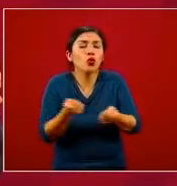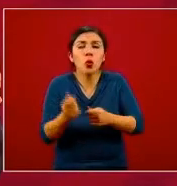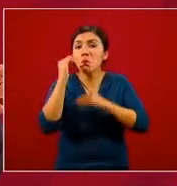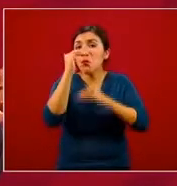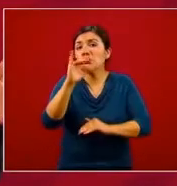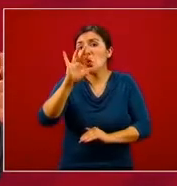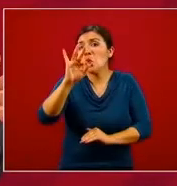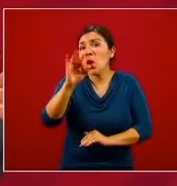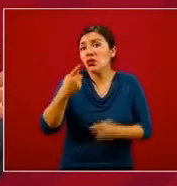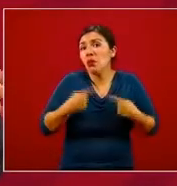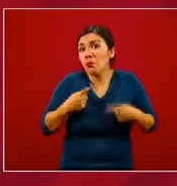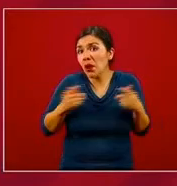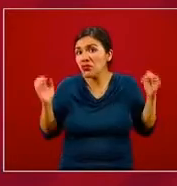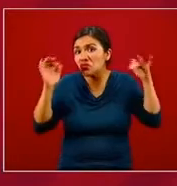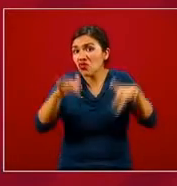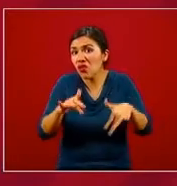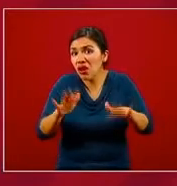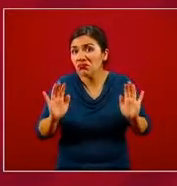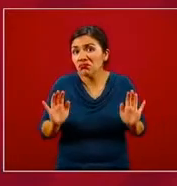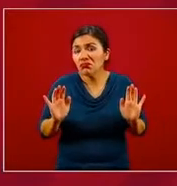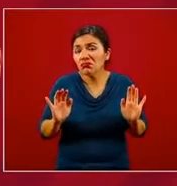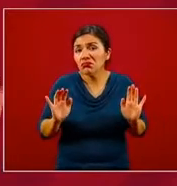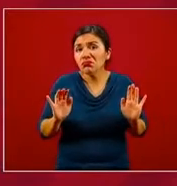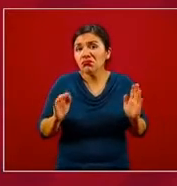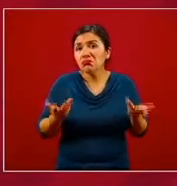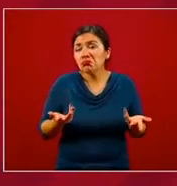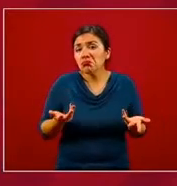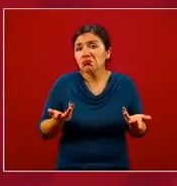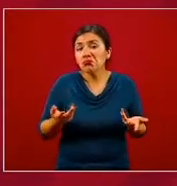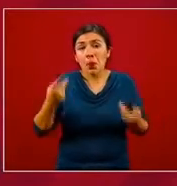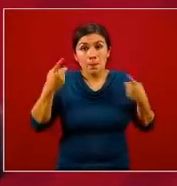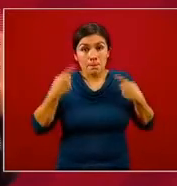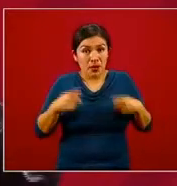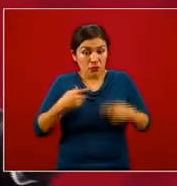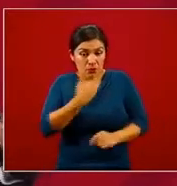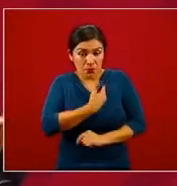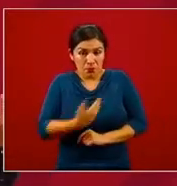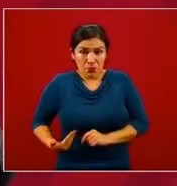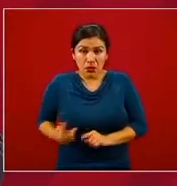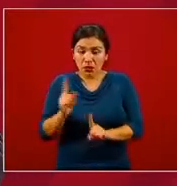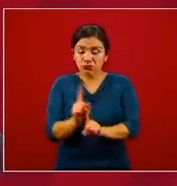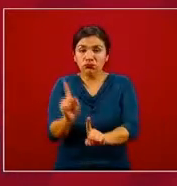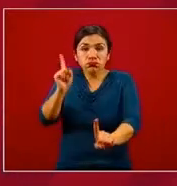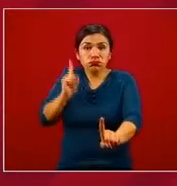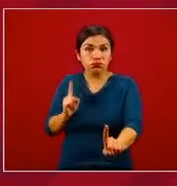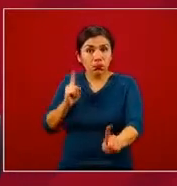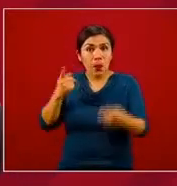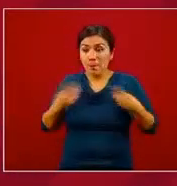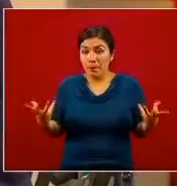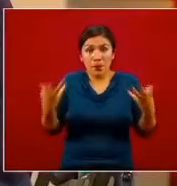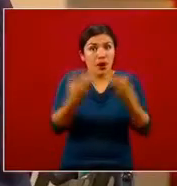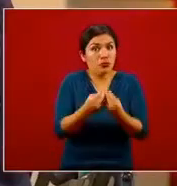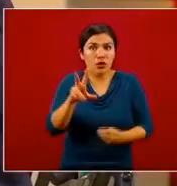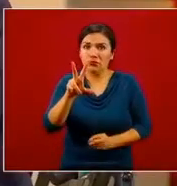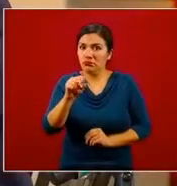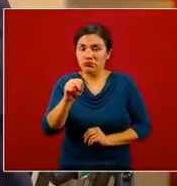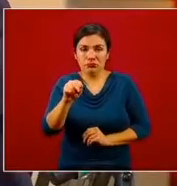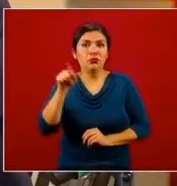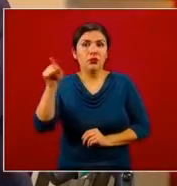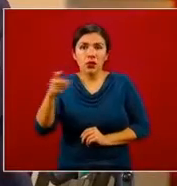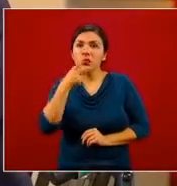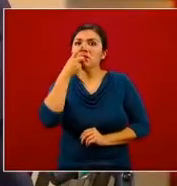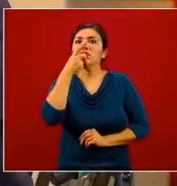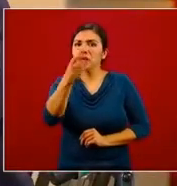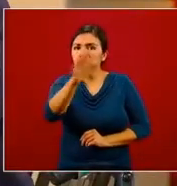Mr. Santomino, who's not here, it's going to be highly controlled, maybe a capacity of